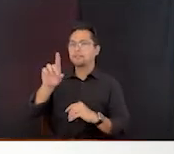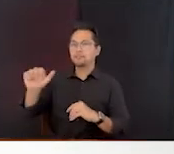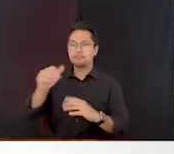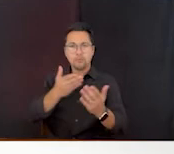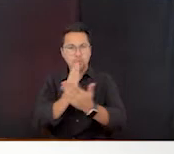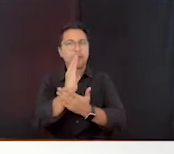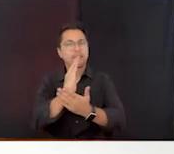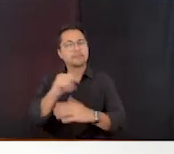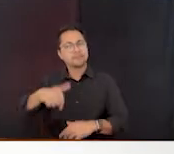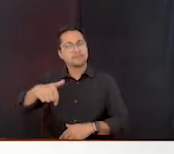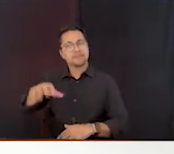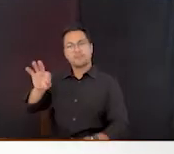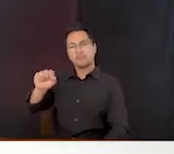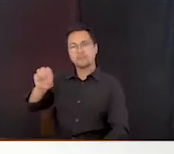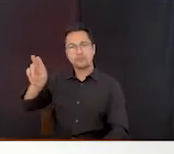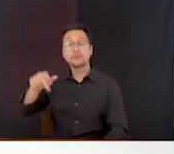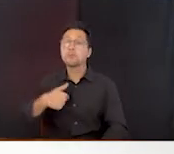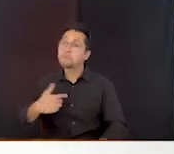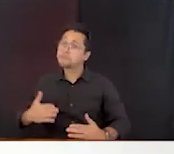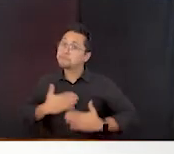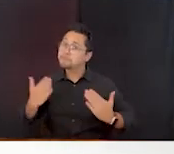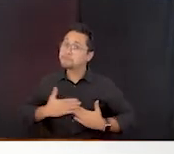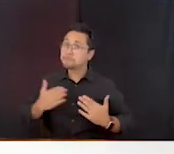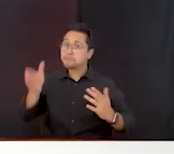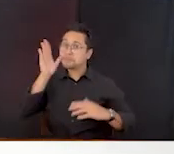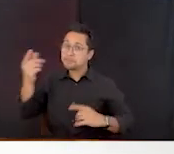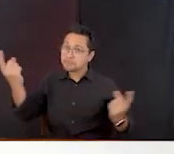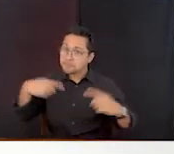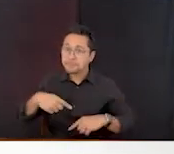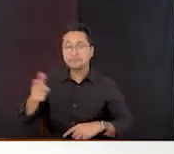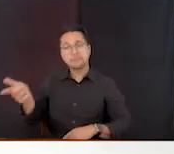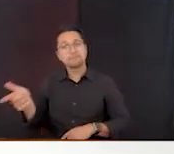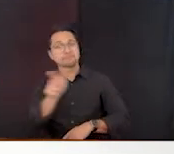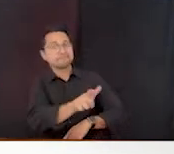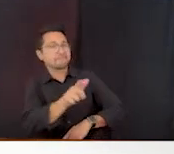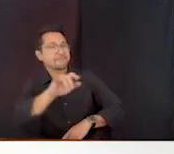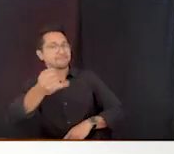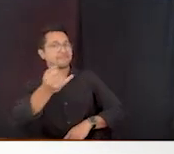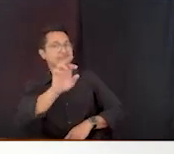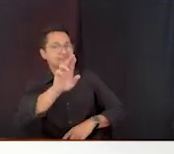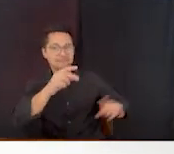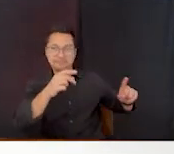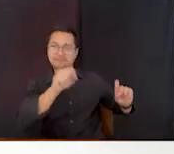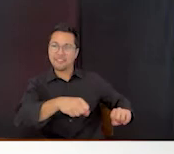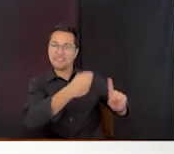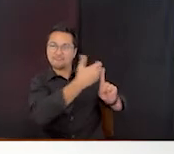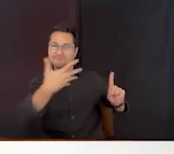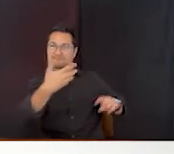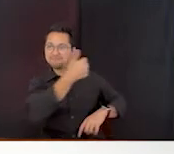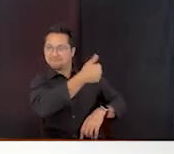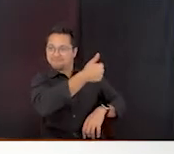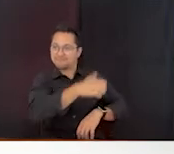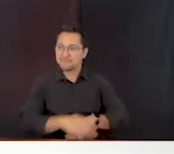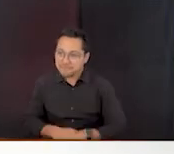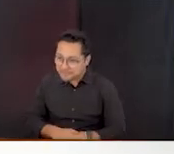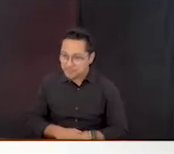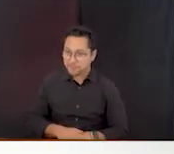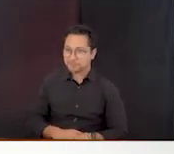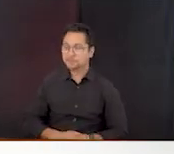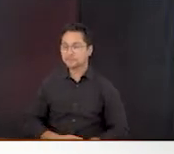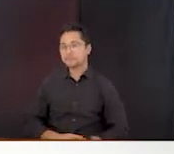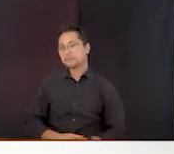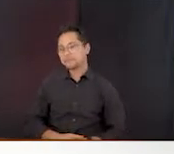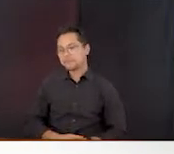like, you know, you're part of something a little bit bigger, and it's nice to find a group of people who care so much about disability